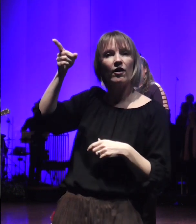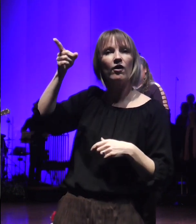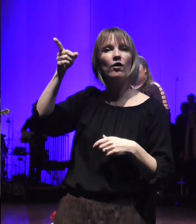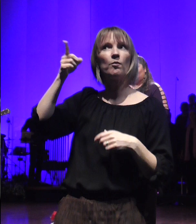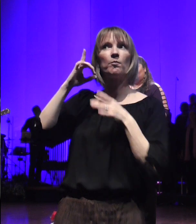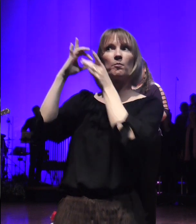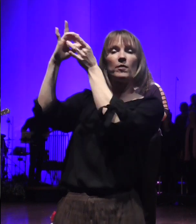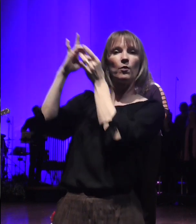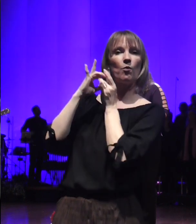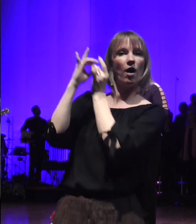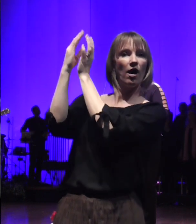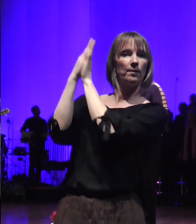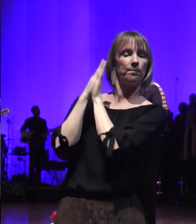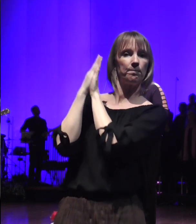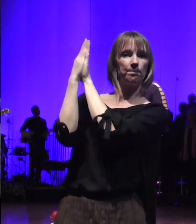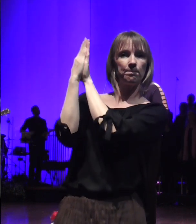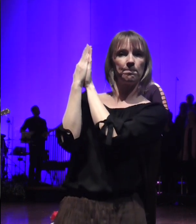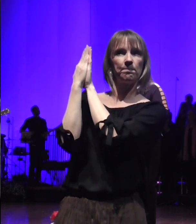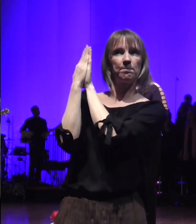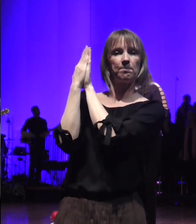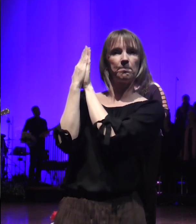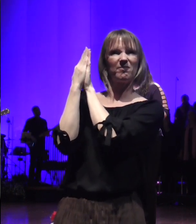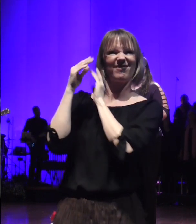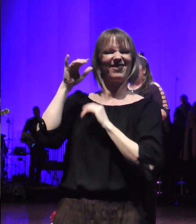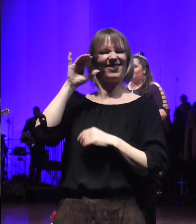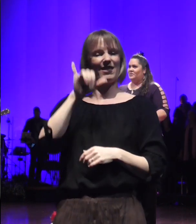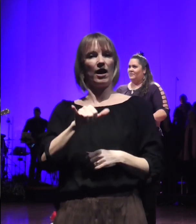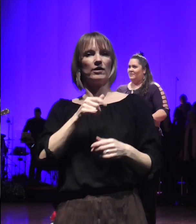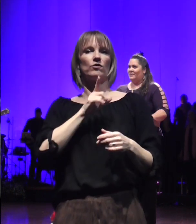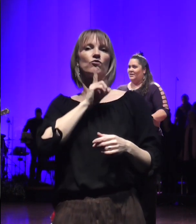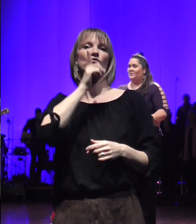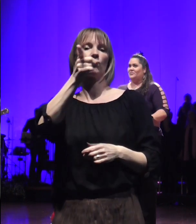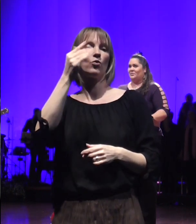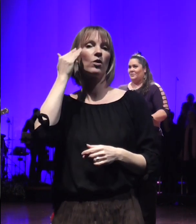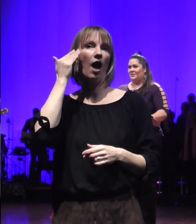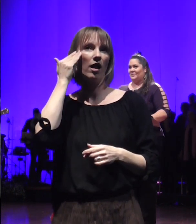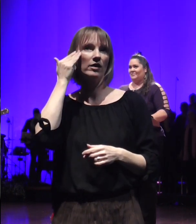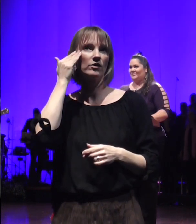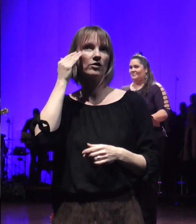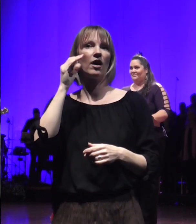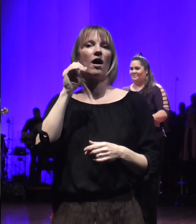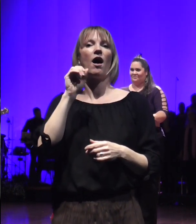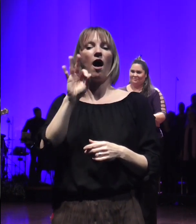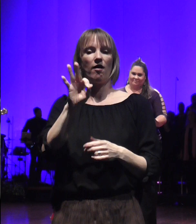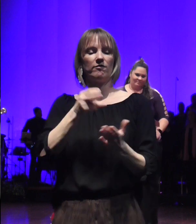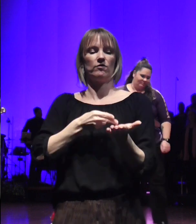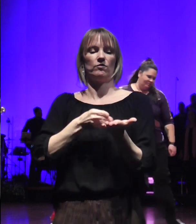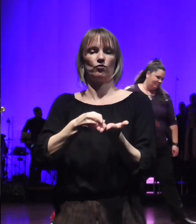be one with it, this is the true knowledge of the truth.